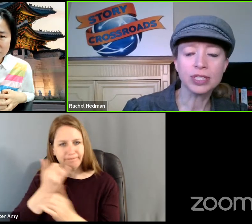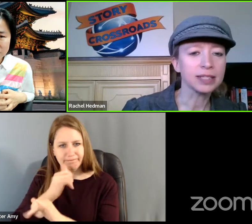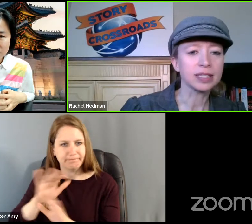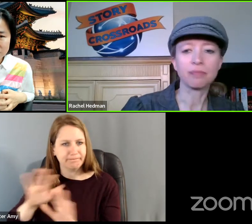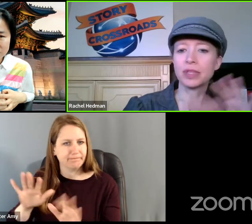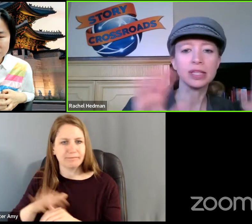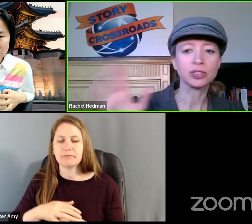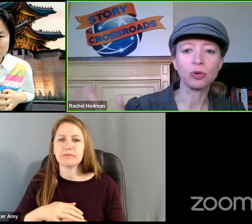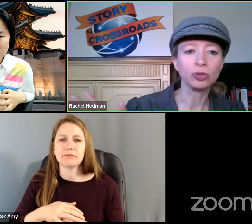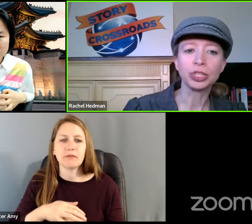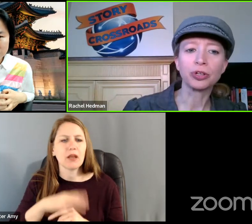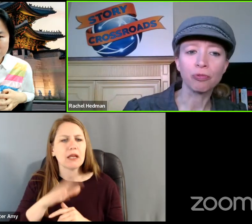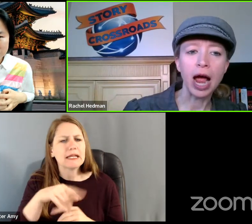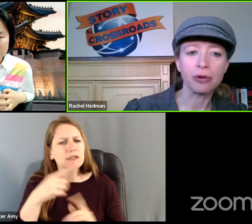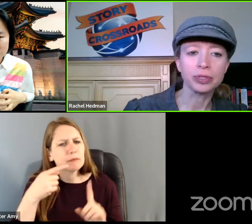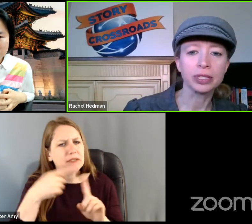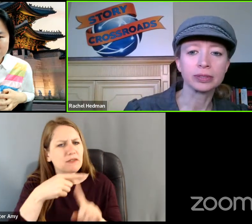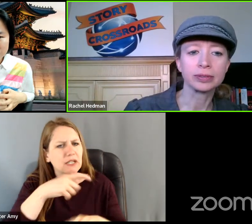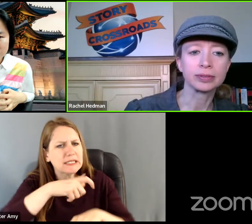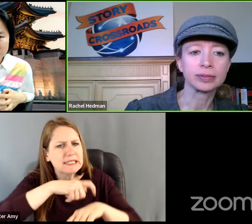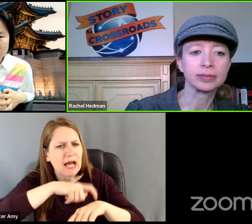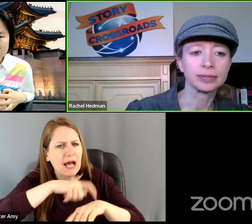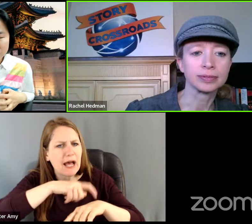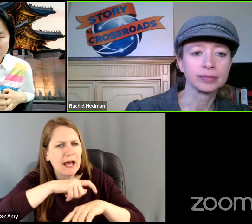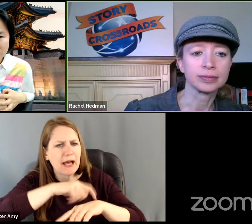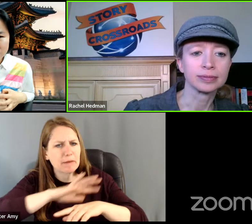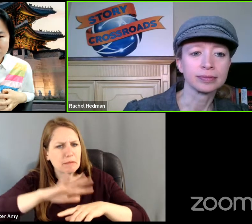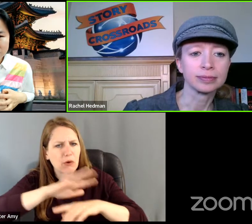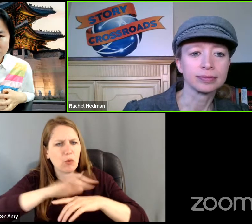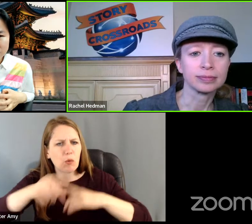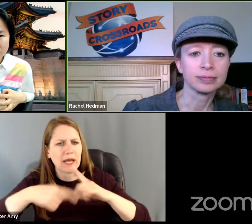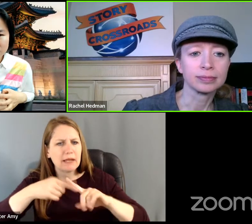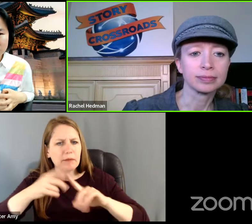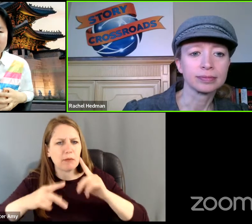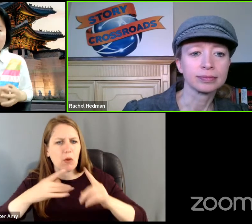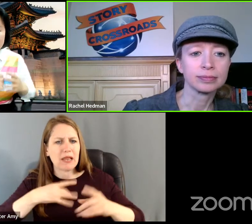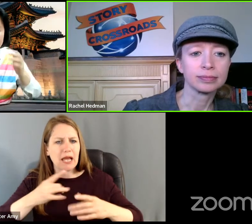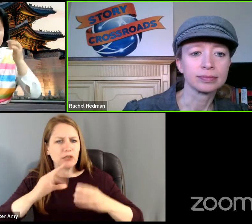told, or is that something that's told year round?